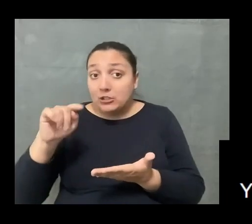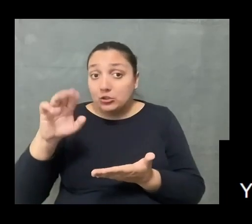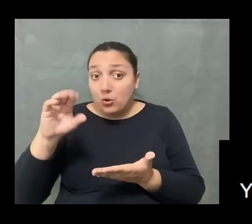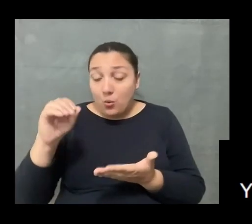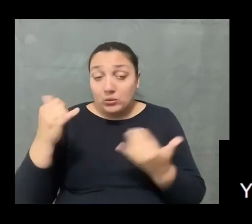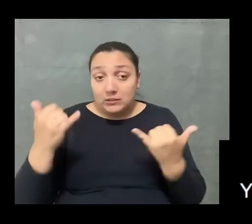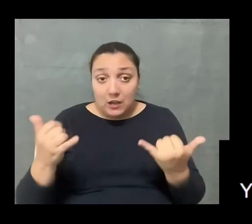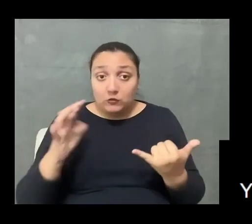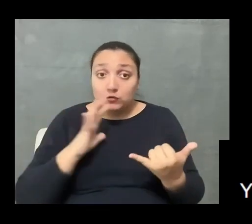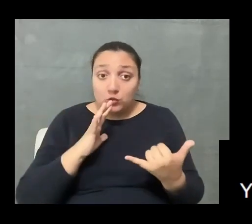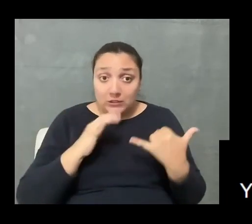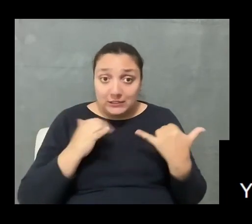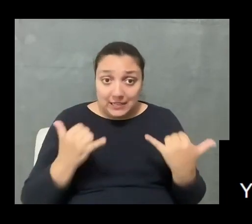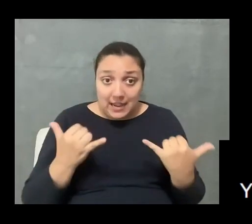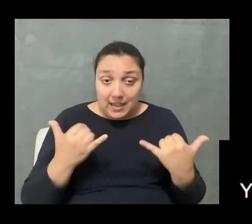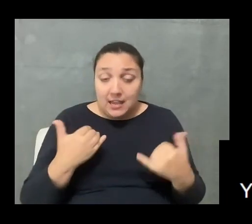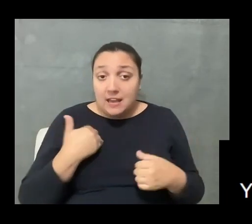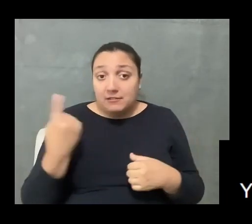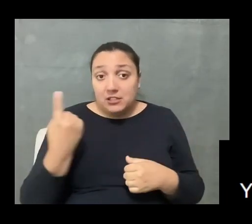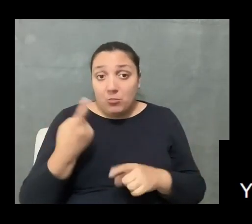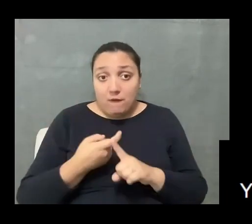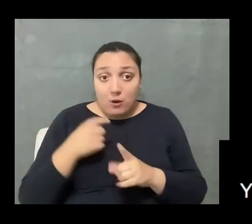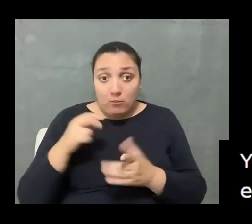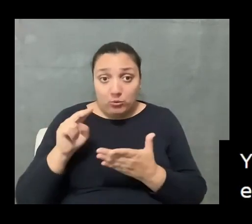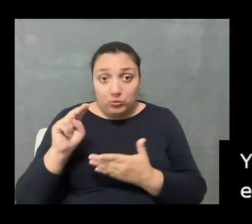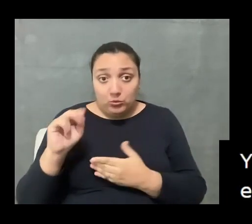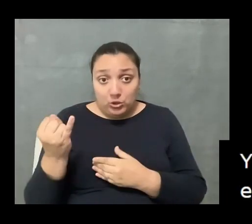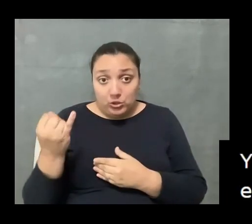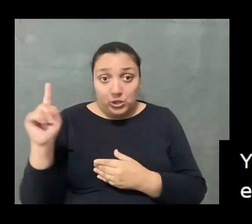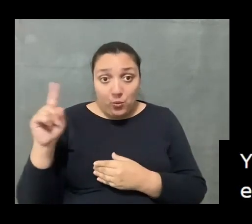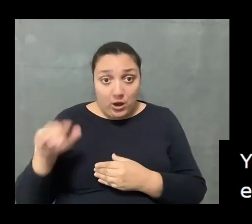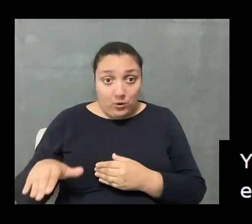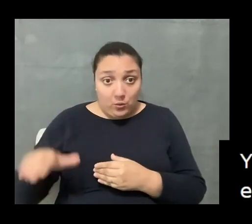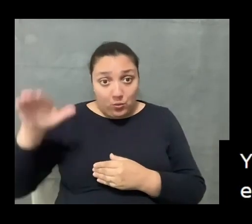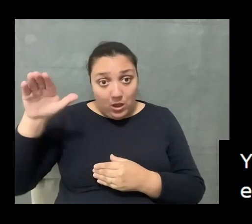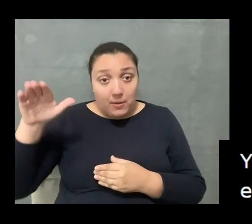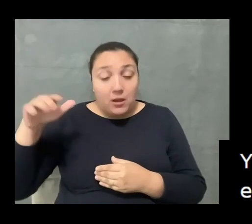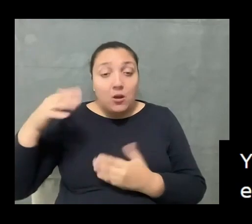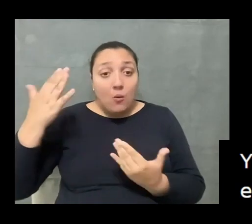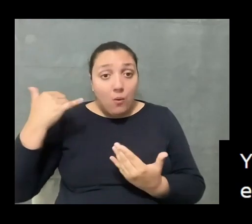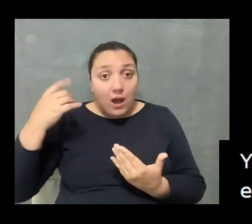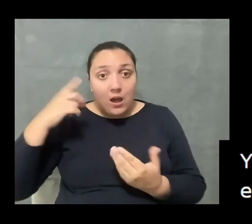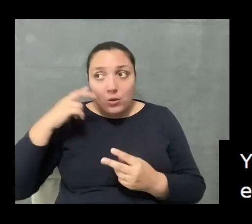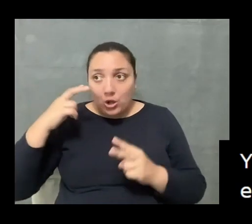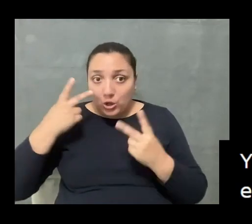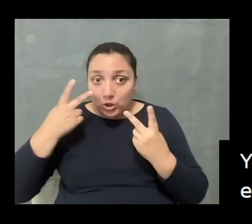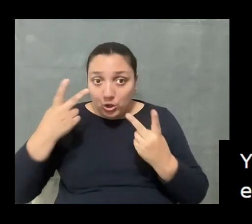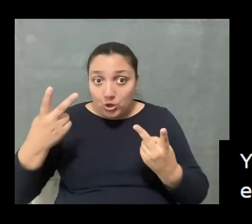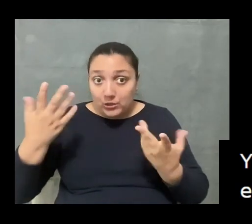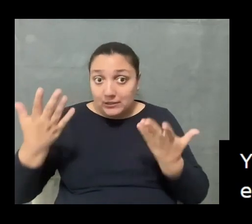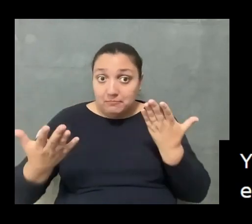We have someone from New Jersey here where I grew up, which is great because we're looking at our next expansion